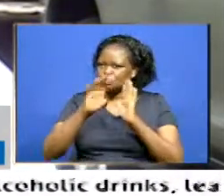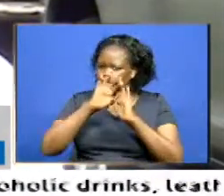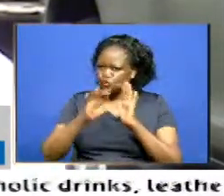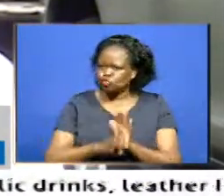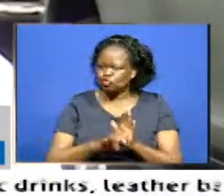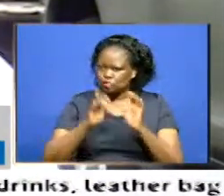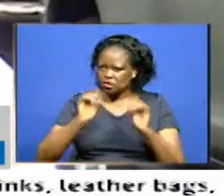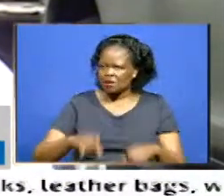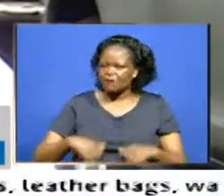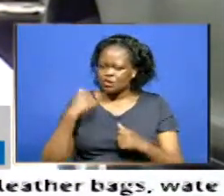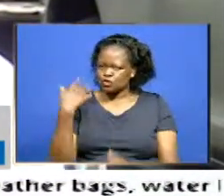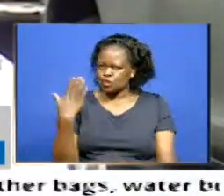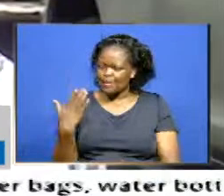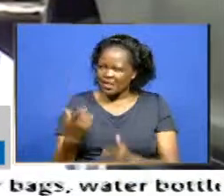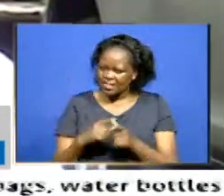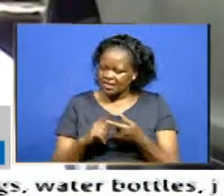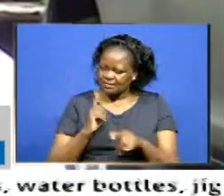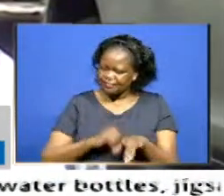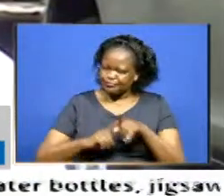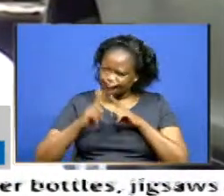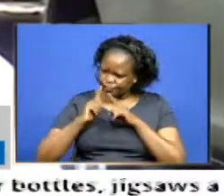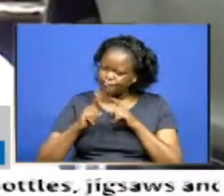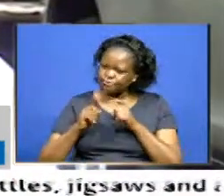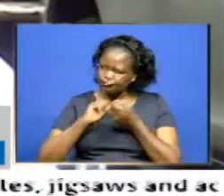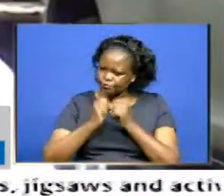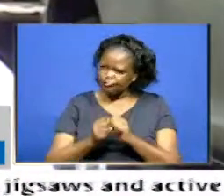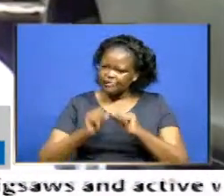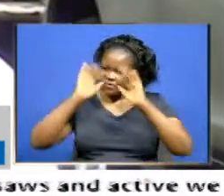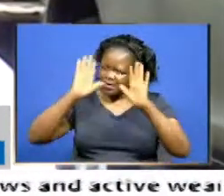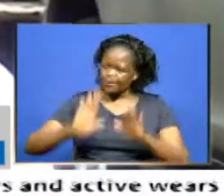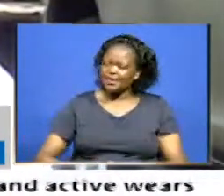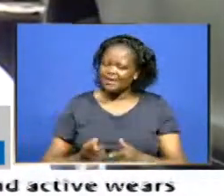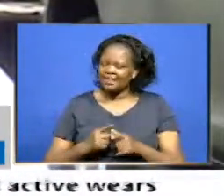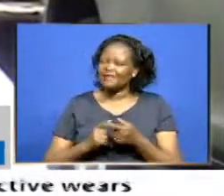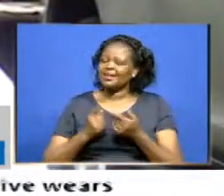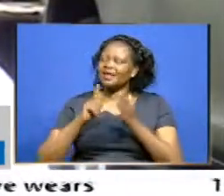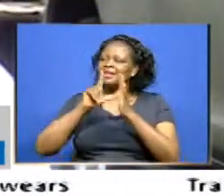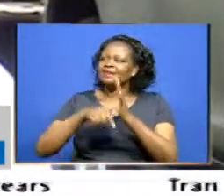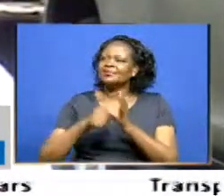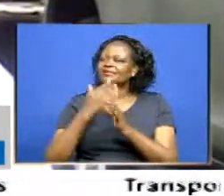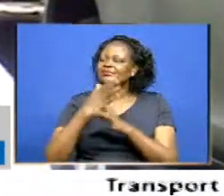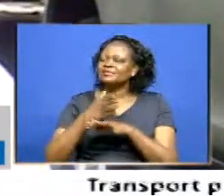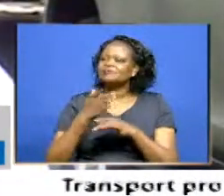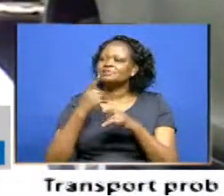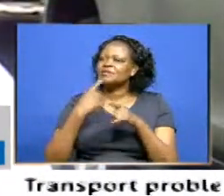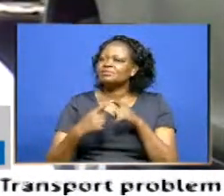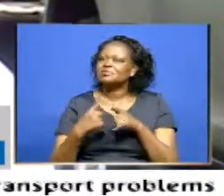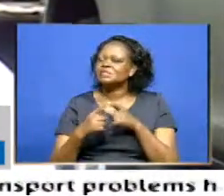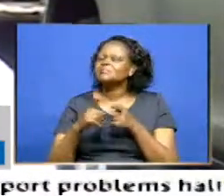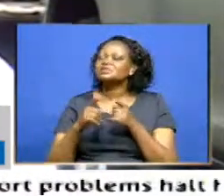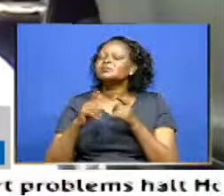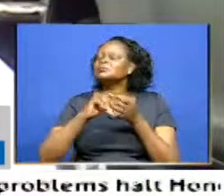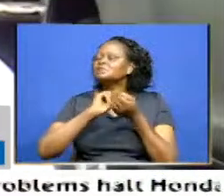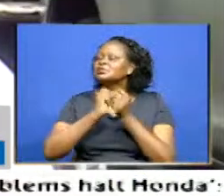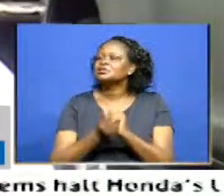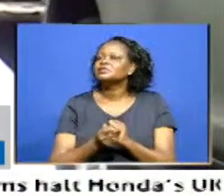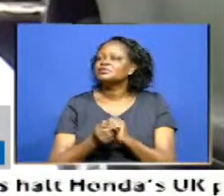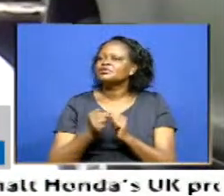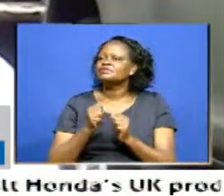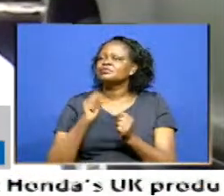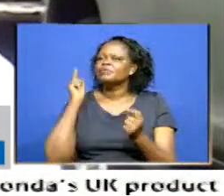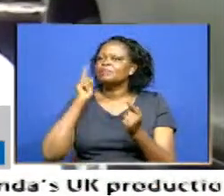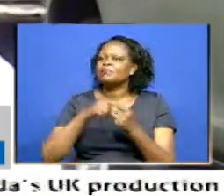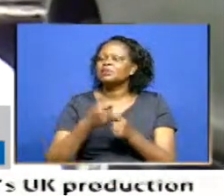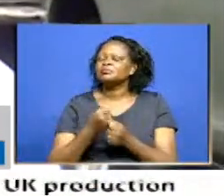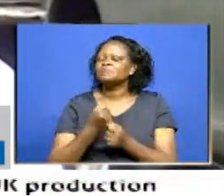living being, and when it comes to change, it is inevitable. Even after some years, this draft will also be changed for the purpose of ensuring